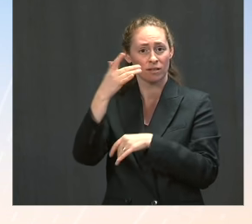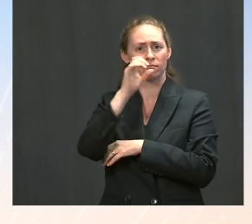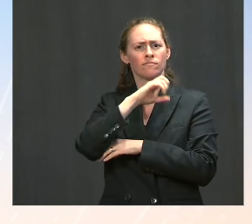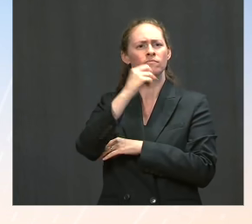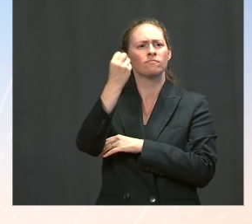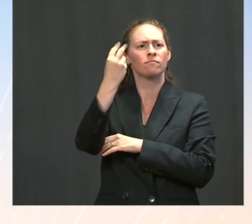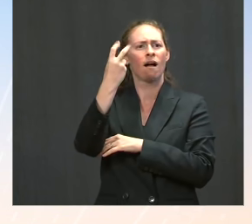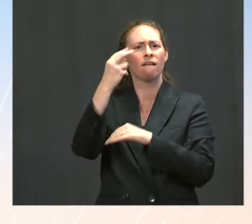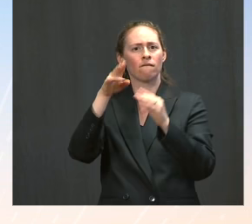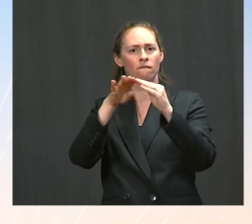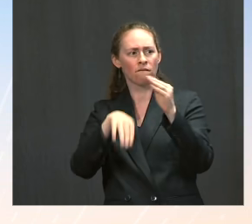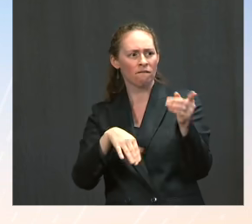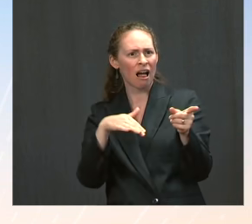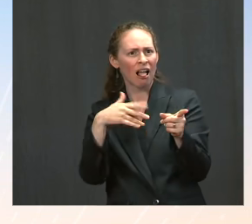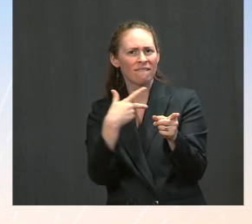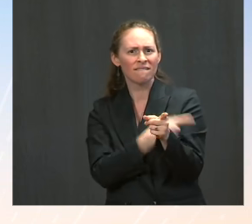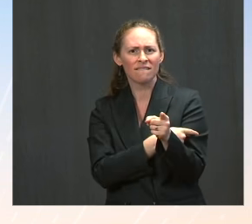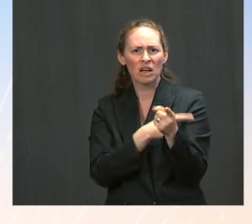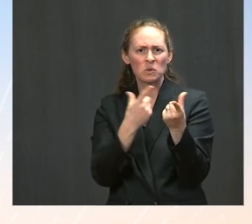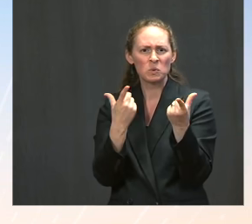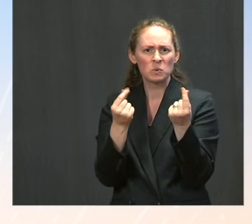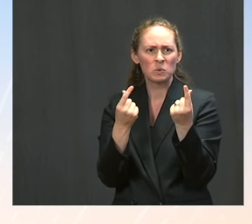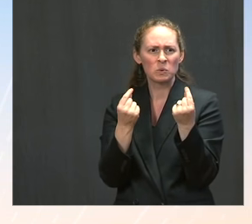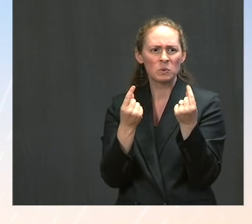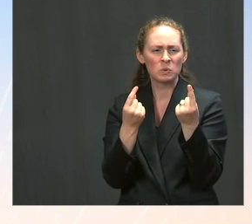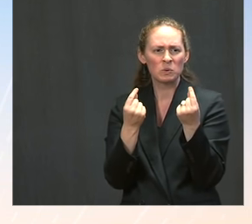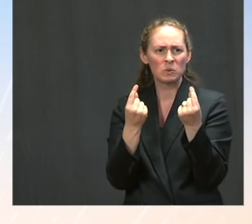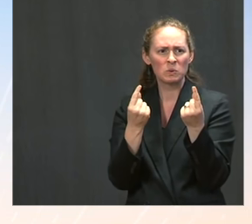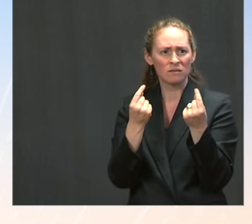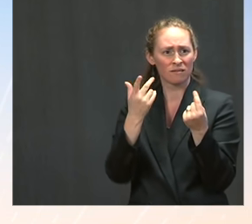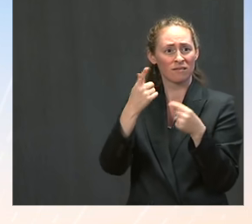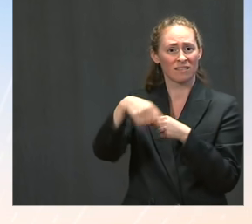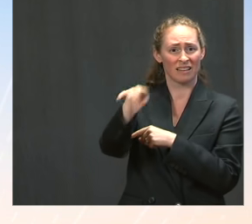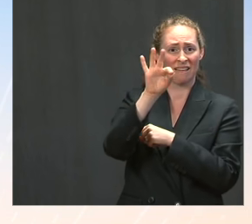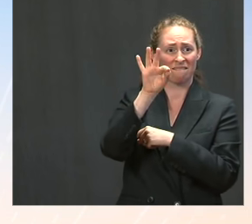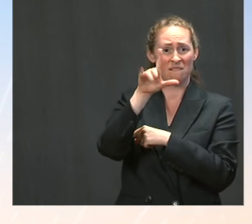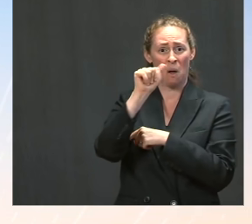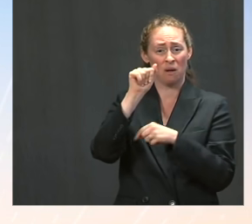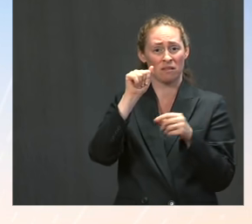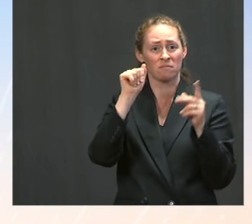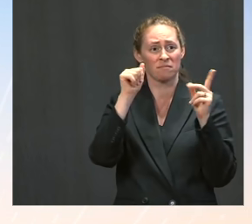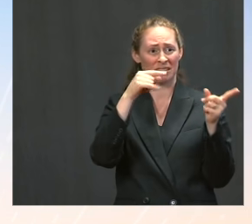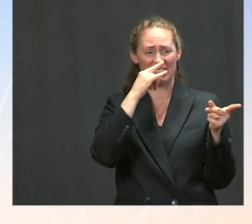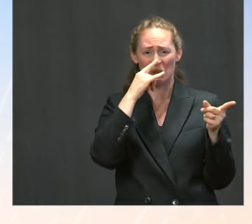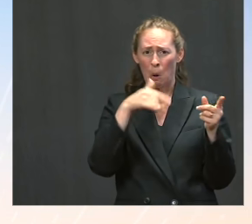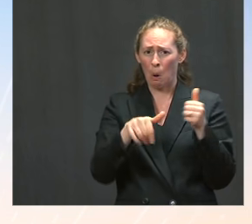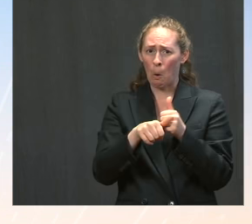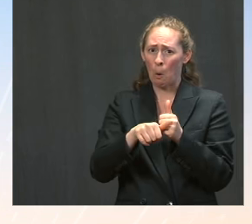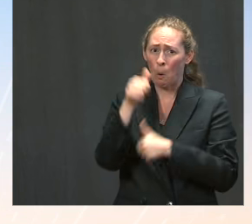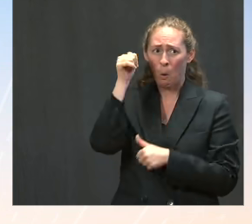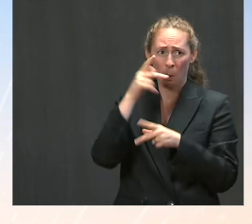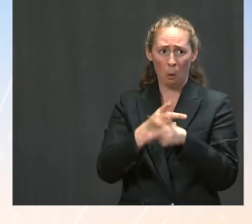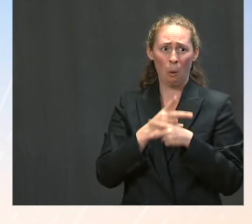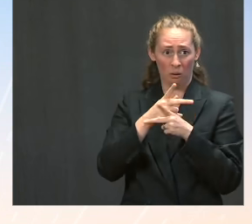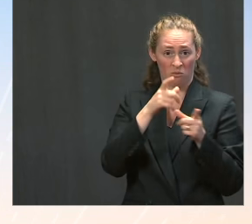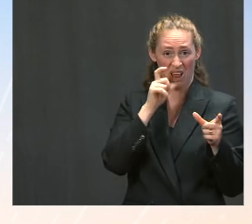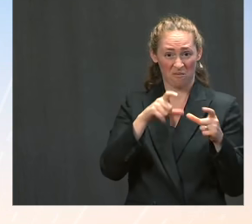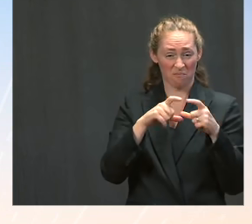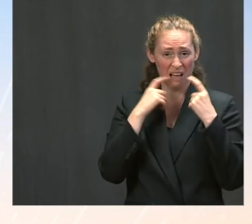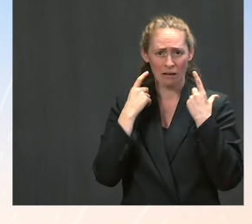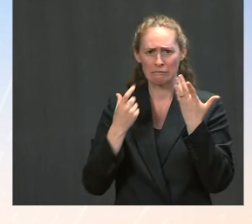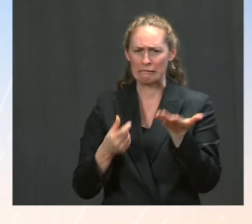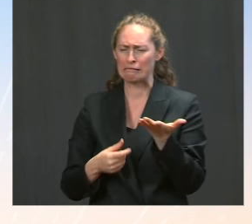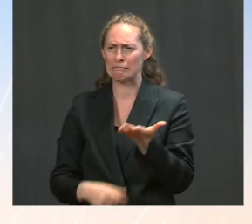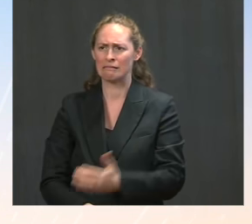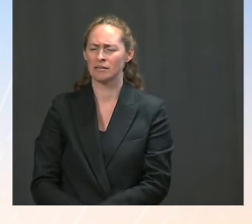night. Is that putting kids in Florida at risk? Well, as a parent myself, and I know you are one, if I were a parent in